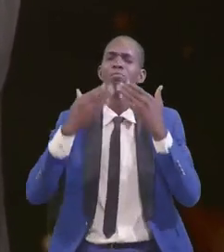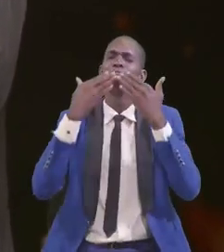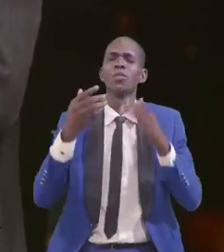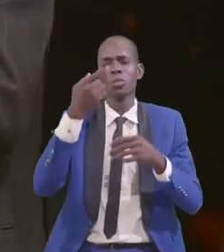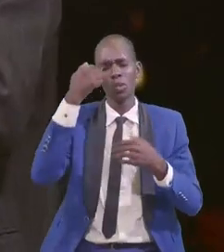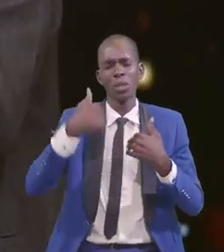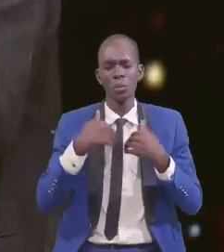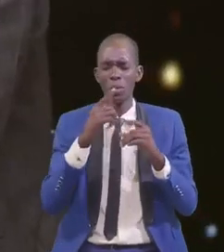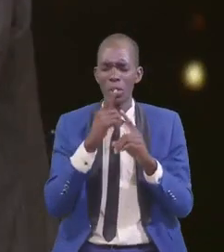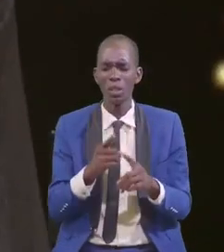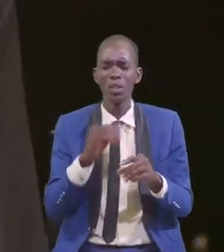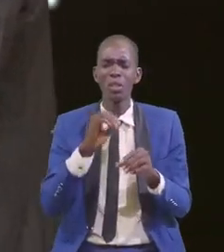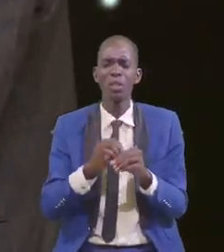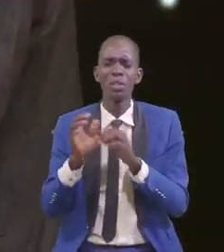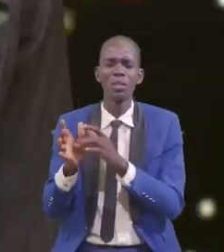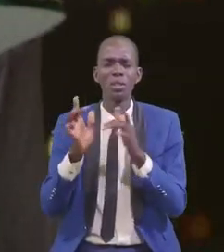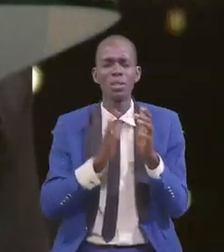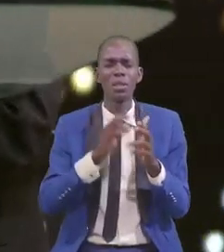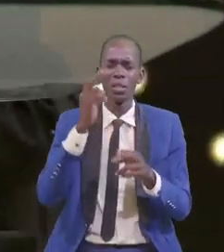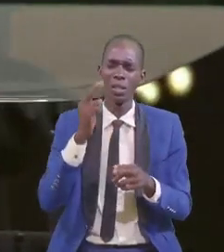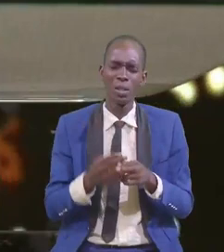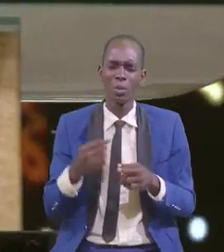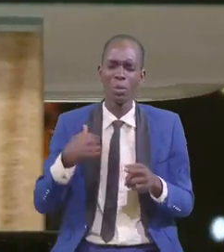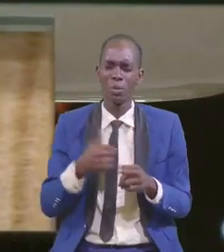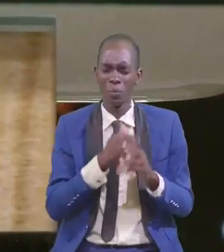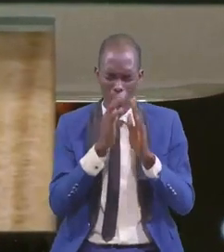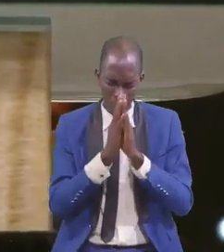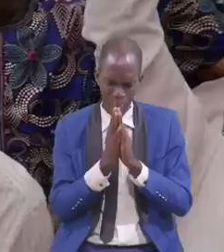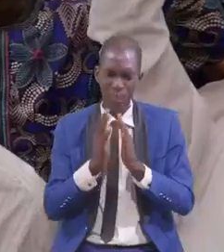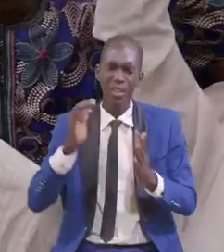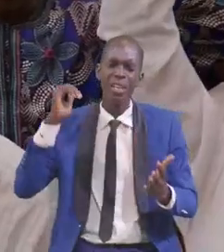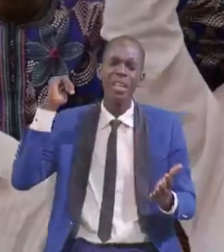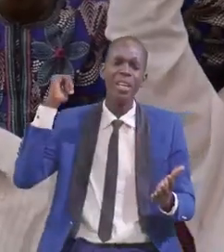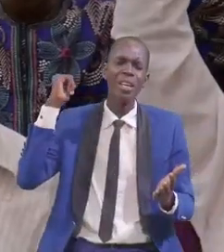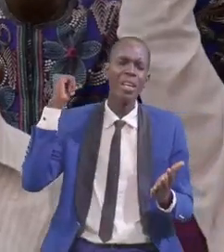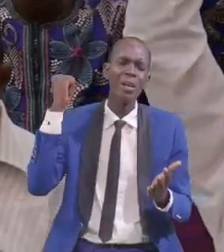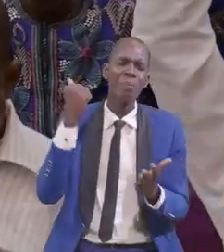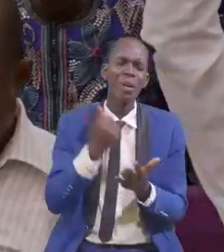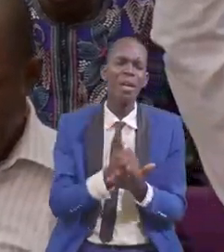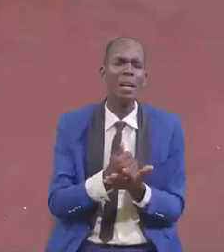have answered. In Jesus' name we pray. Amen.